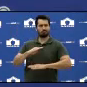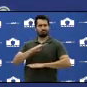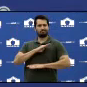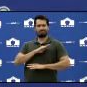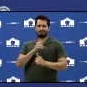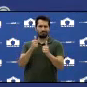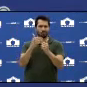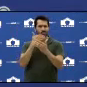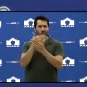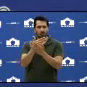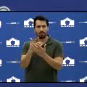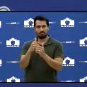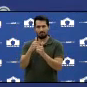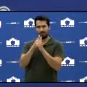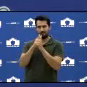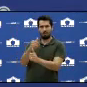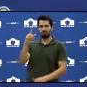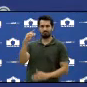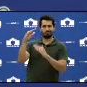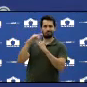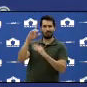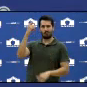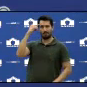the state and federal law requires.